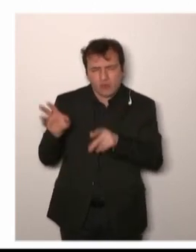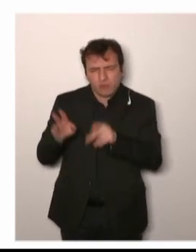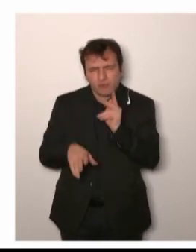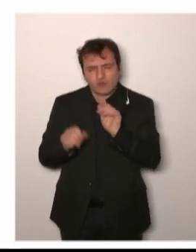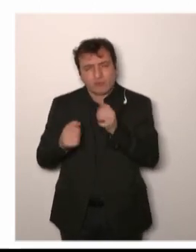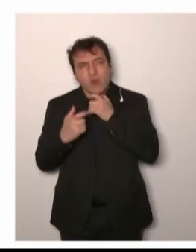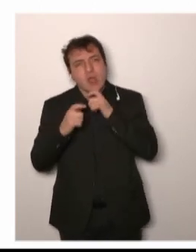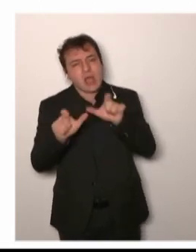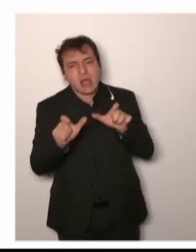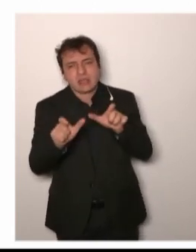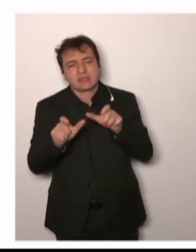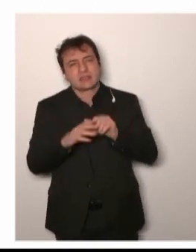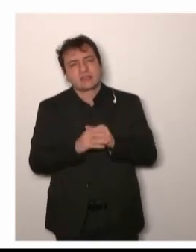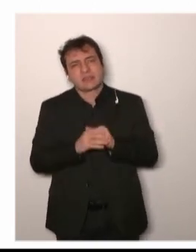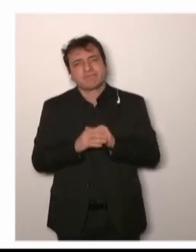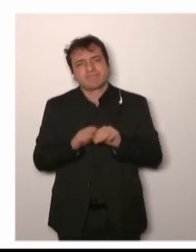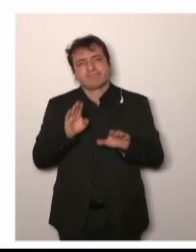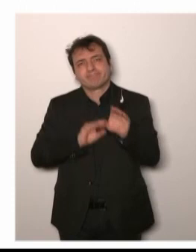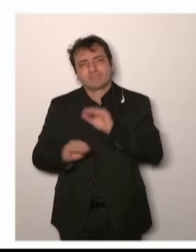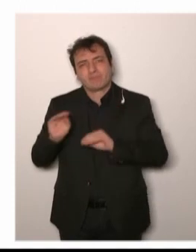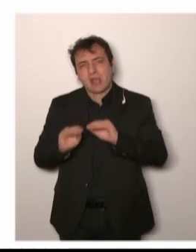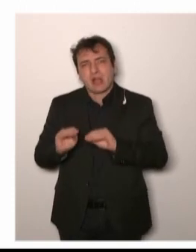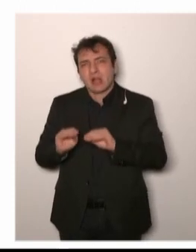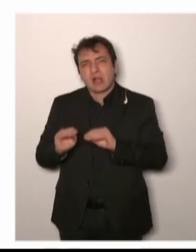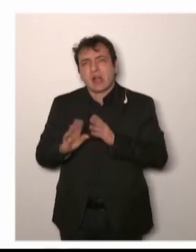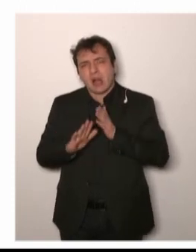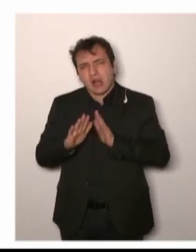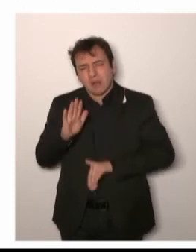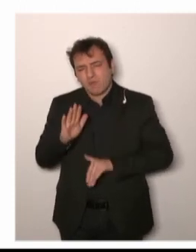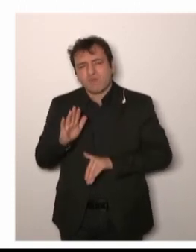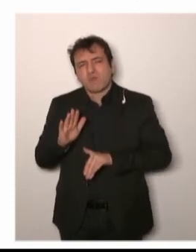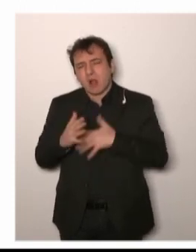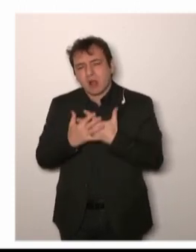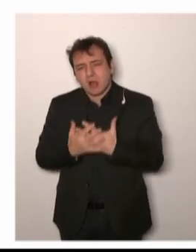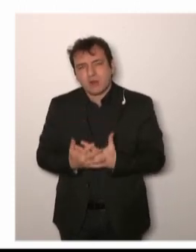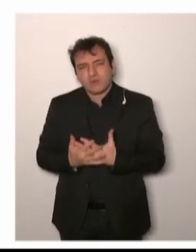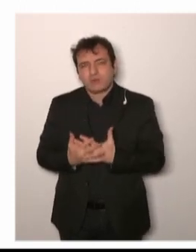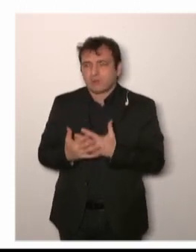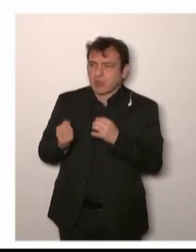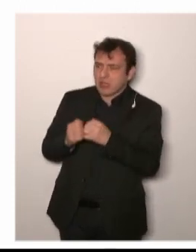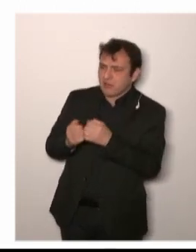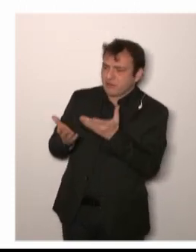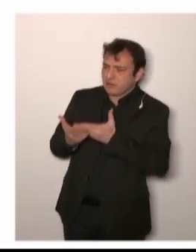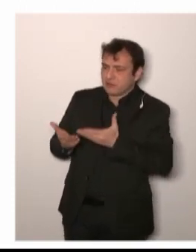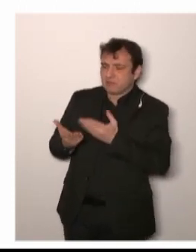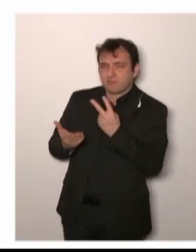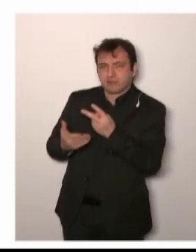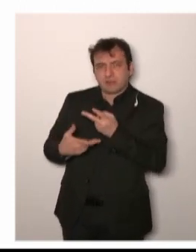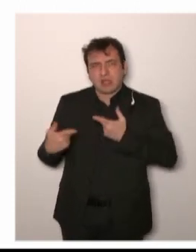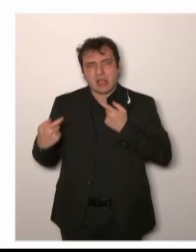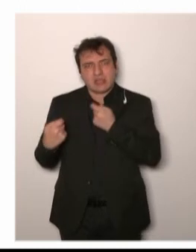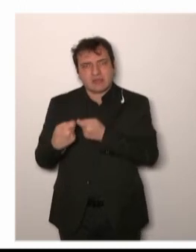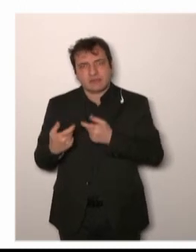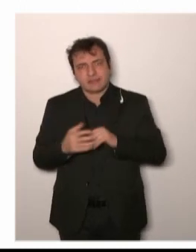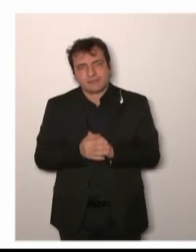invasive treatments adapted to their conditions and with minimal secondary effects. Finally, better quality of life